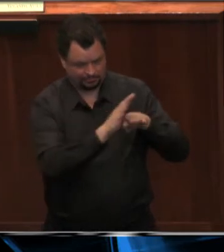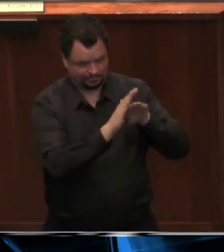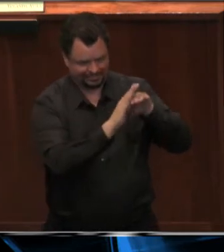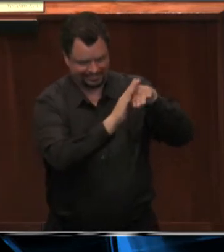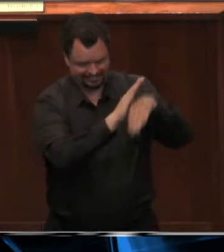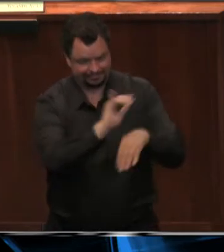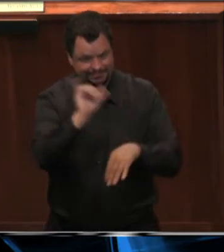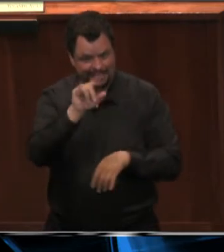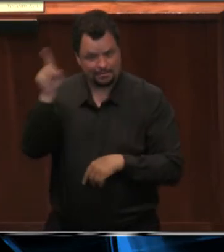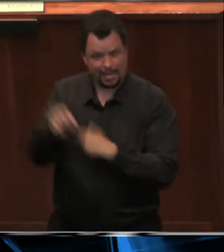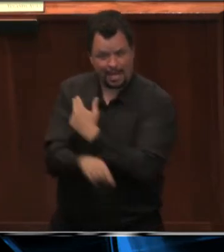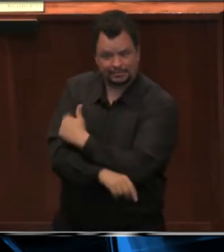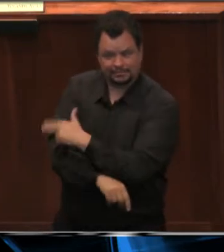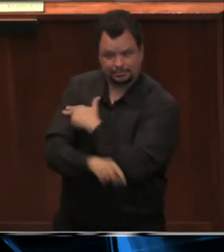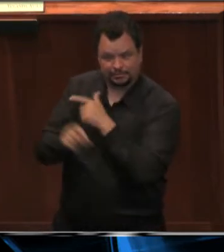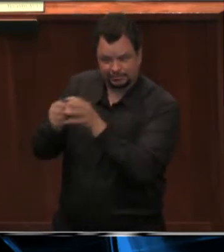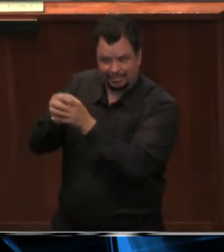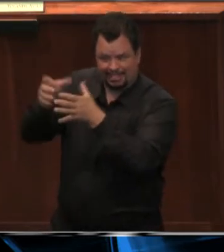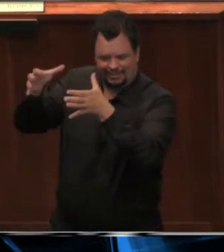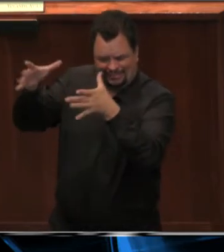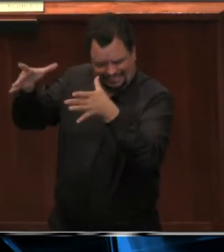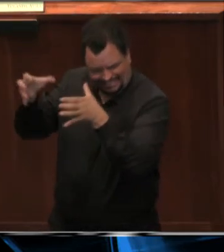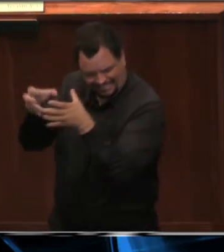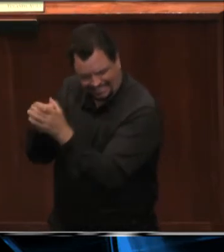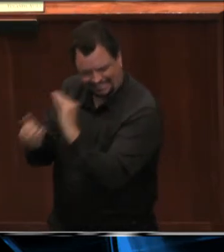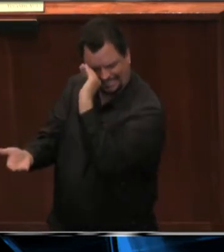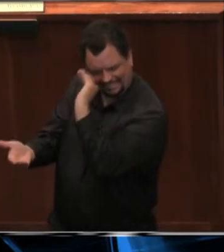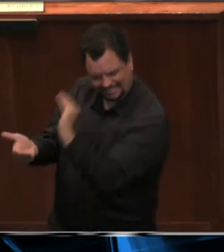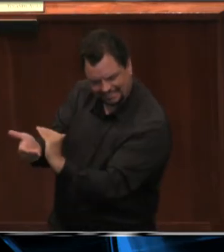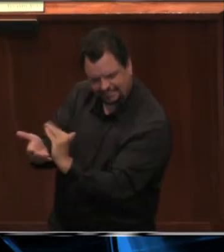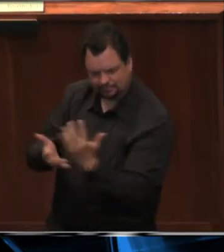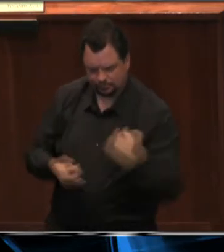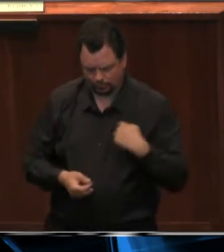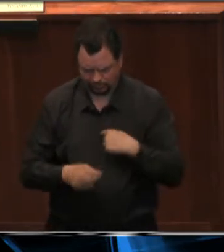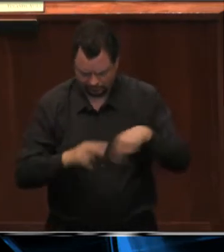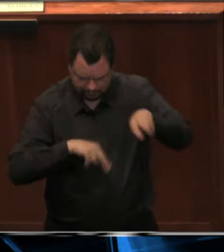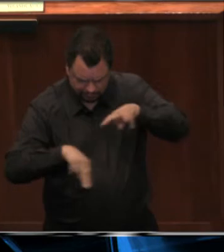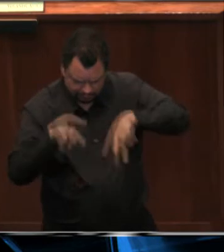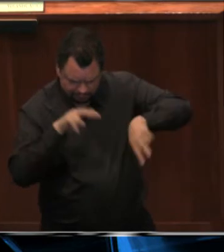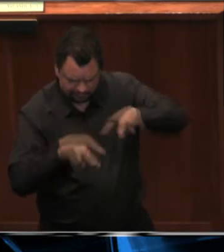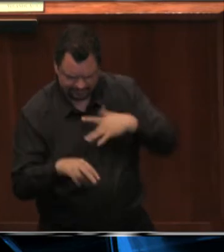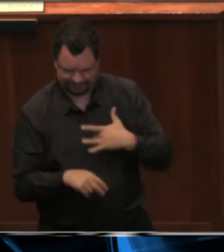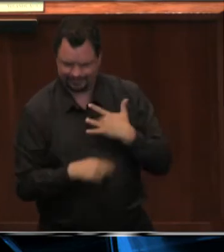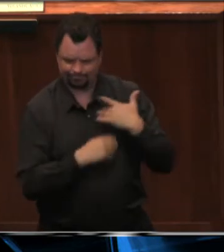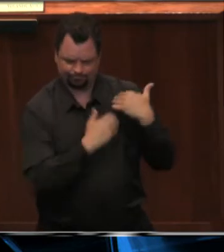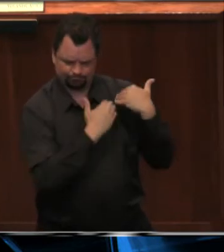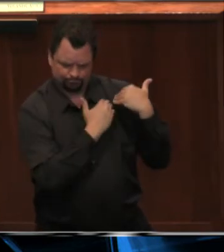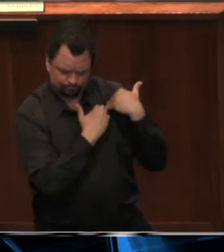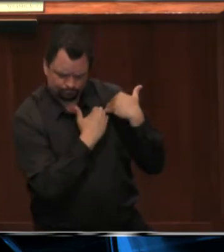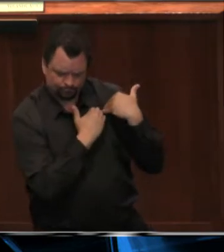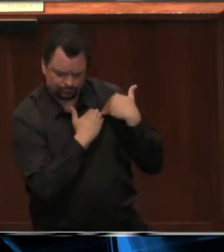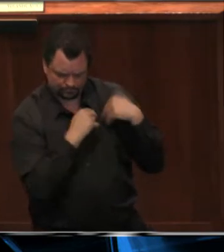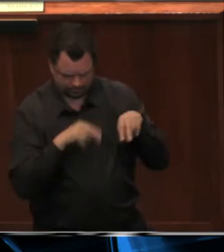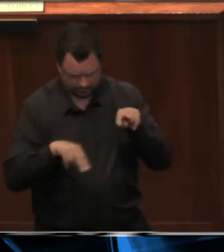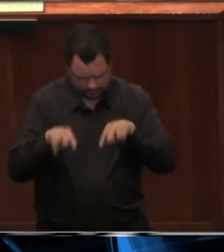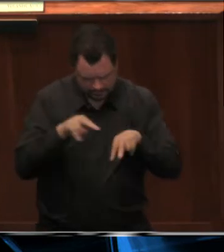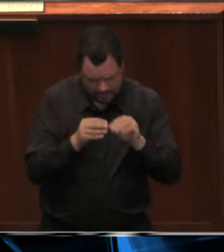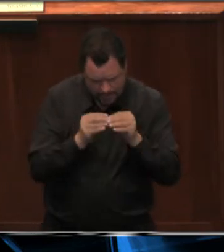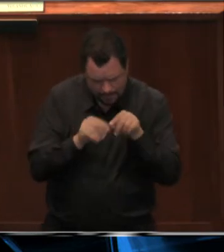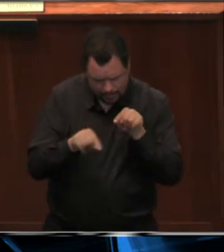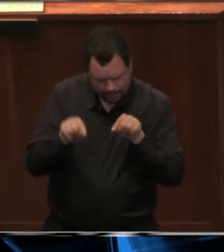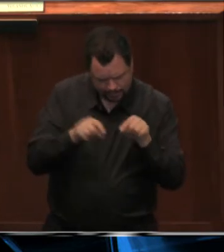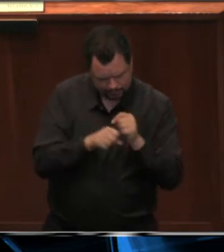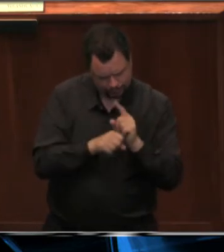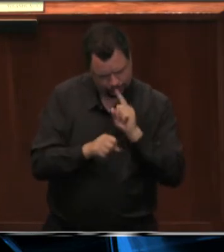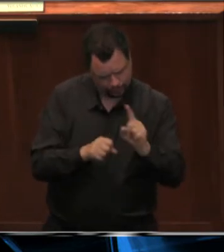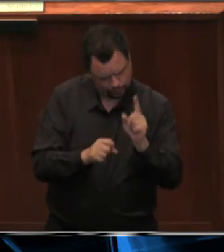variance approval and of this variance system for the state, we have an obligation that if we exceed a particular threshold that we were in and transfer